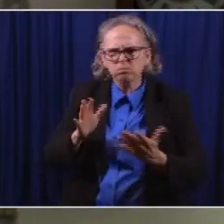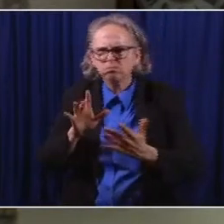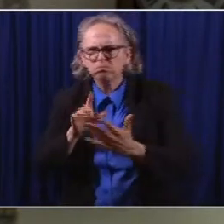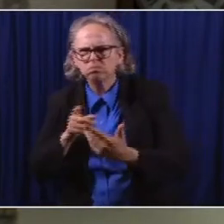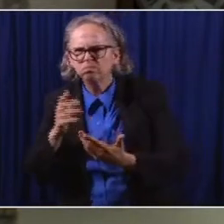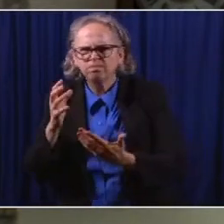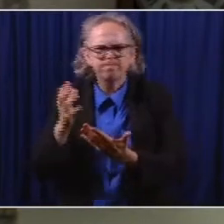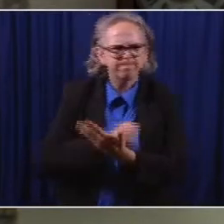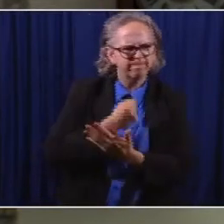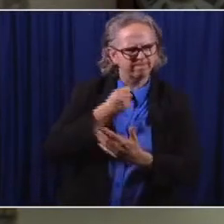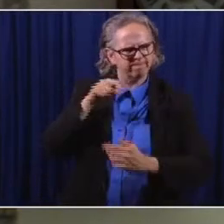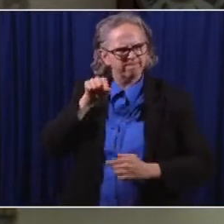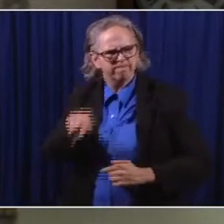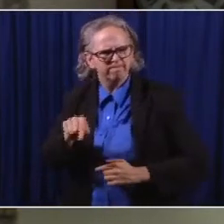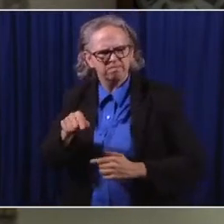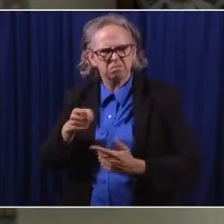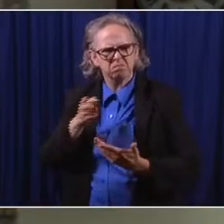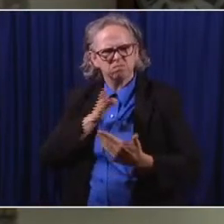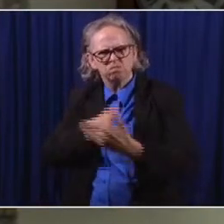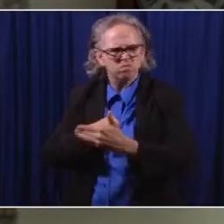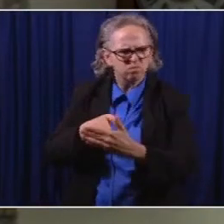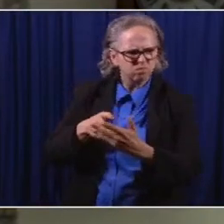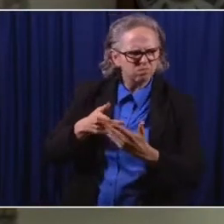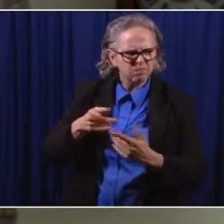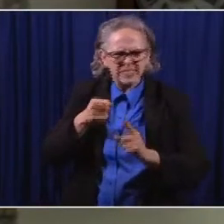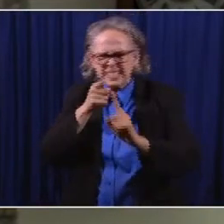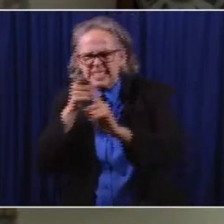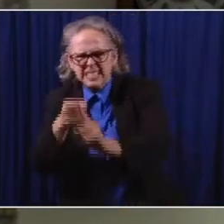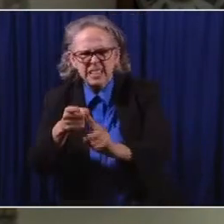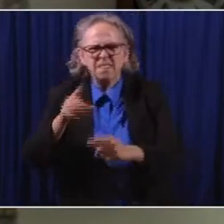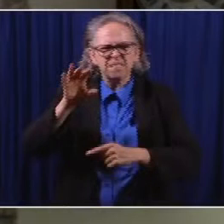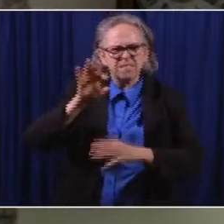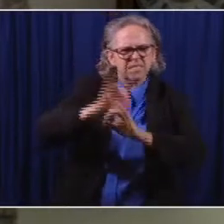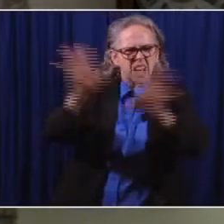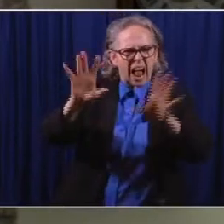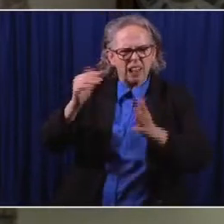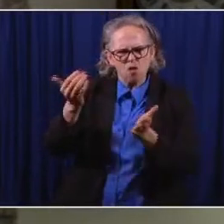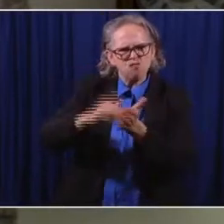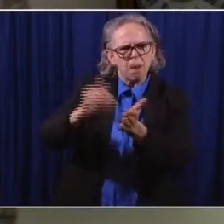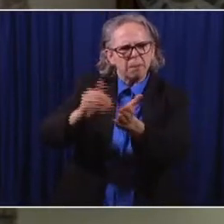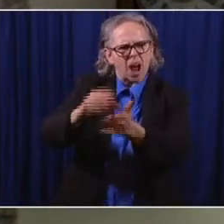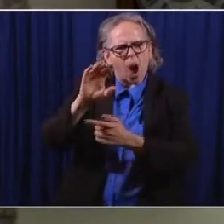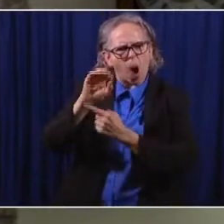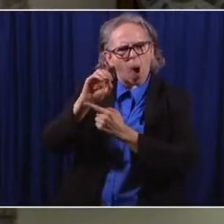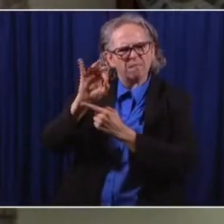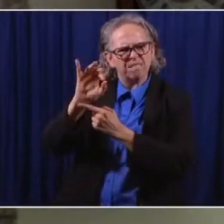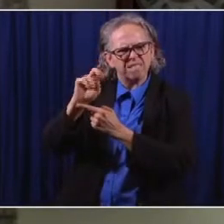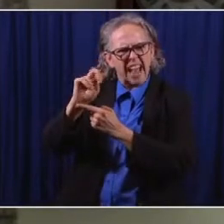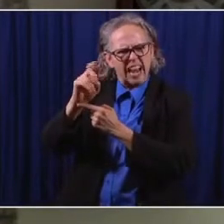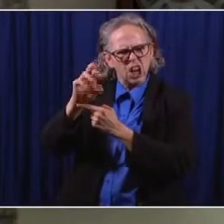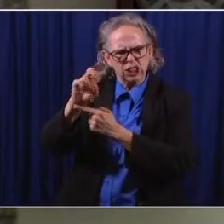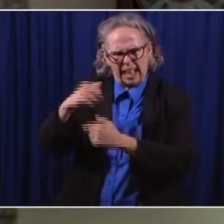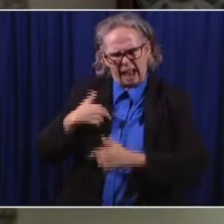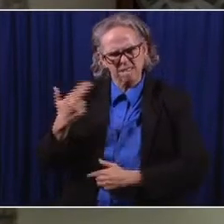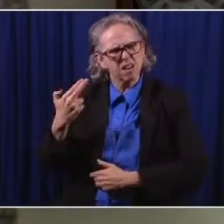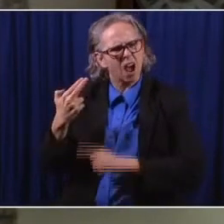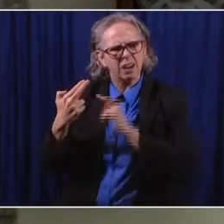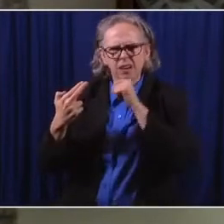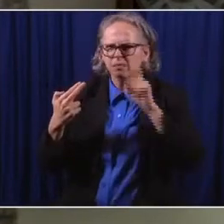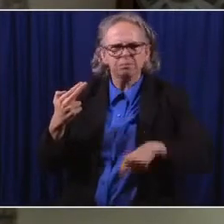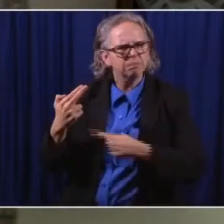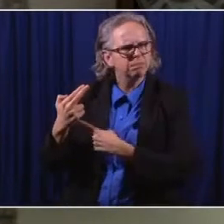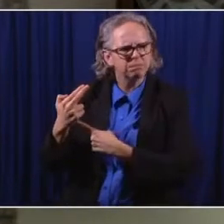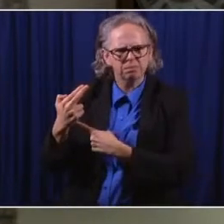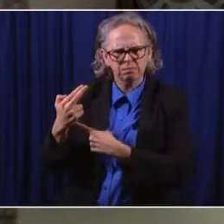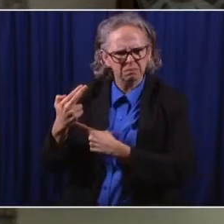after these violent repeat offenders who are carrying a gun. And if they get one with a gun, I can literally throw the book at them